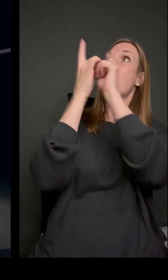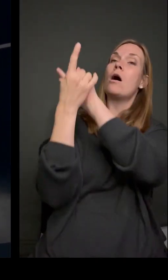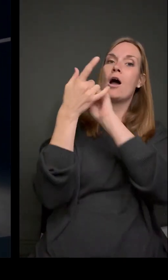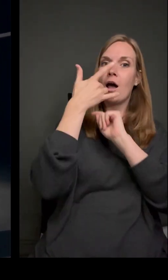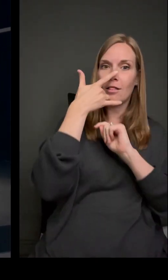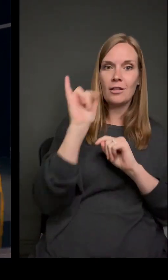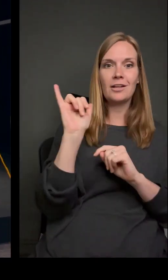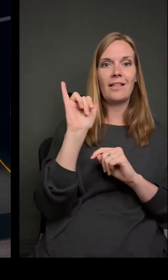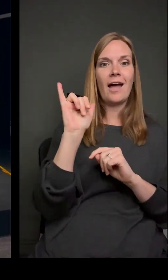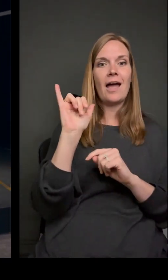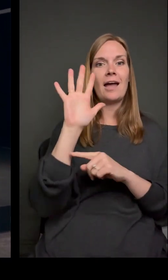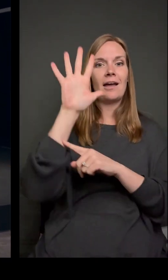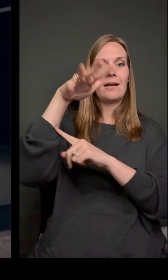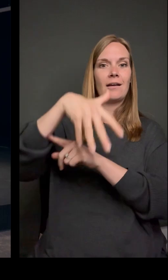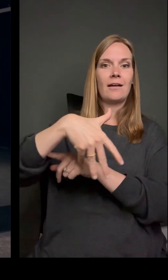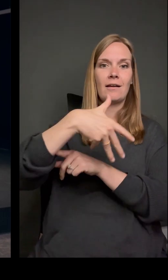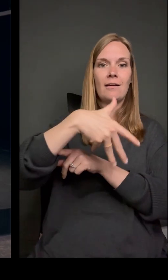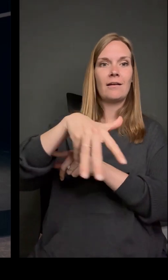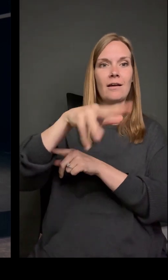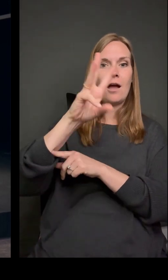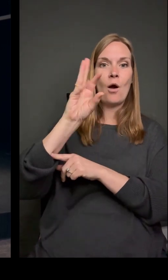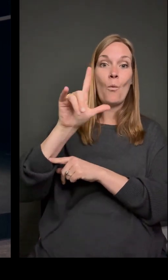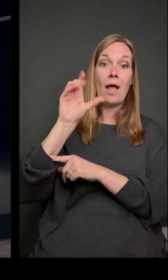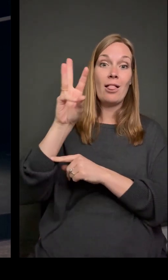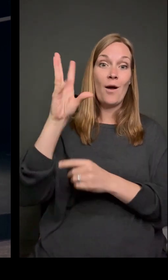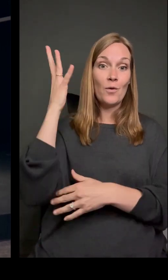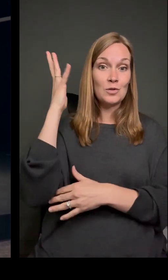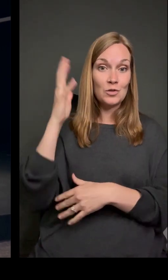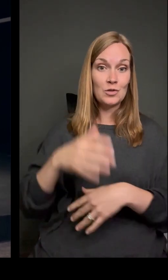a weeping willow tree.